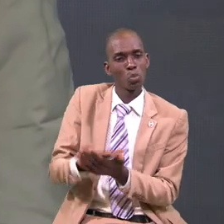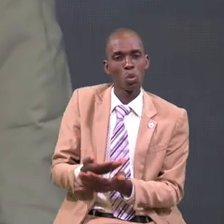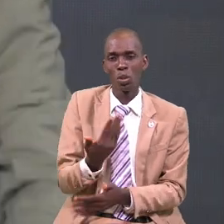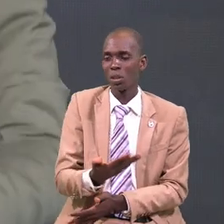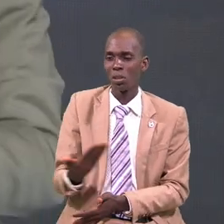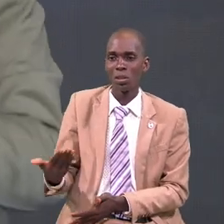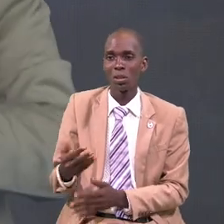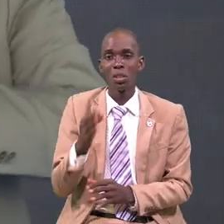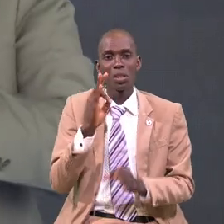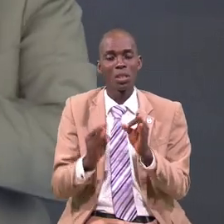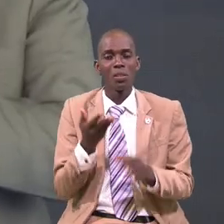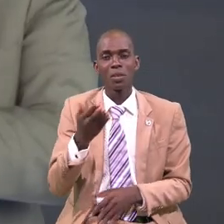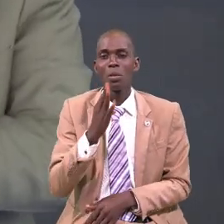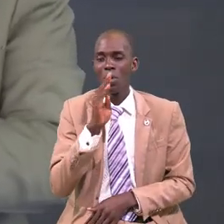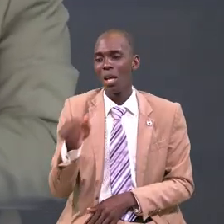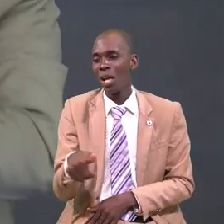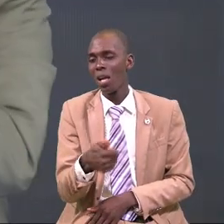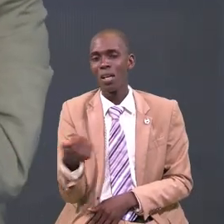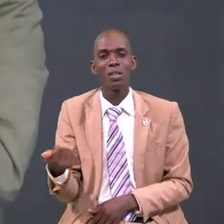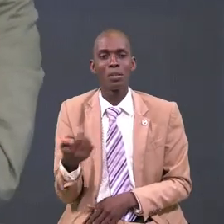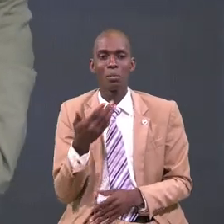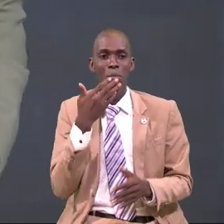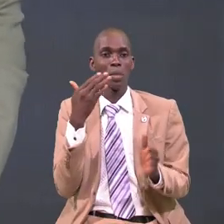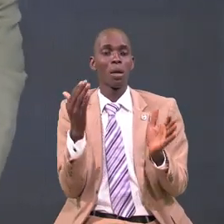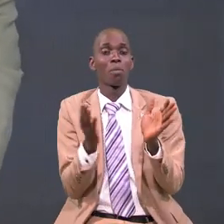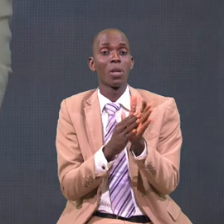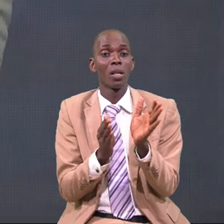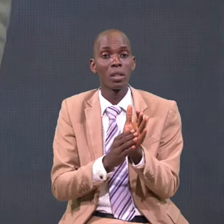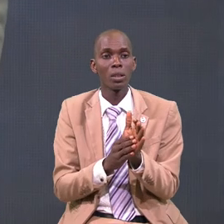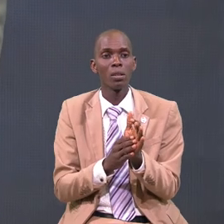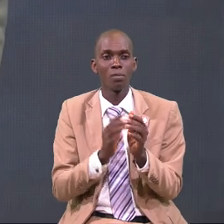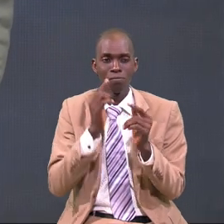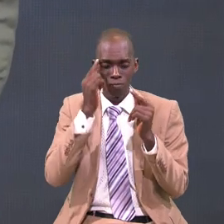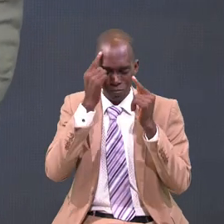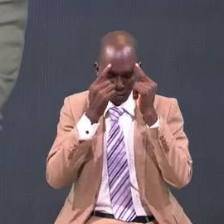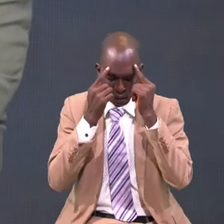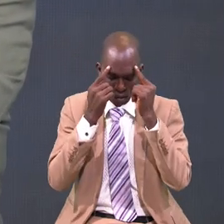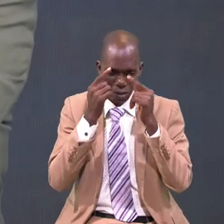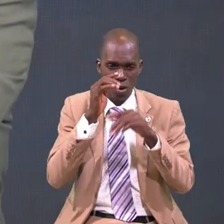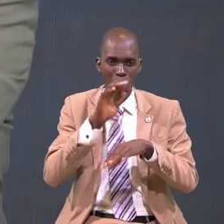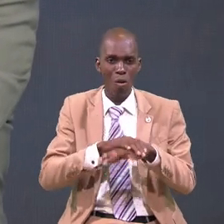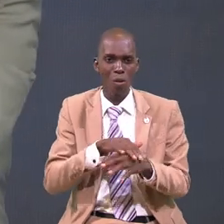any praise, think on these things.